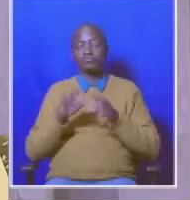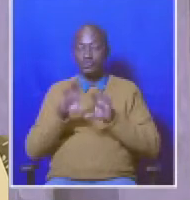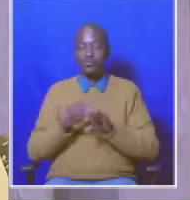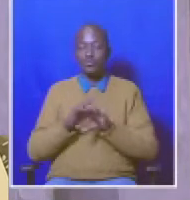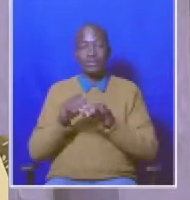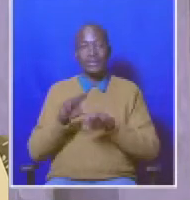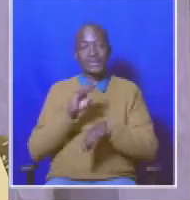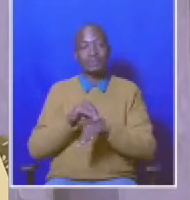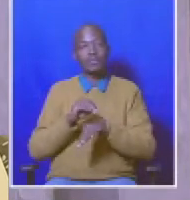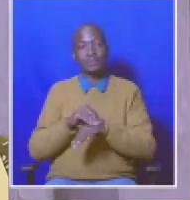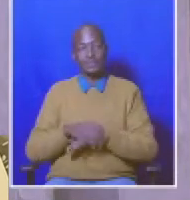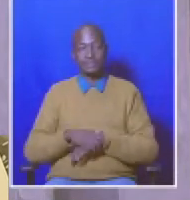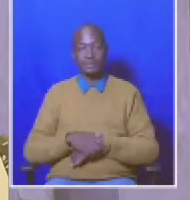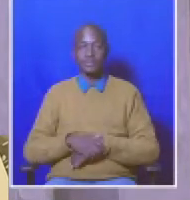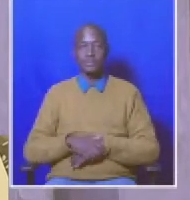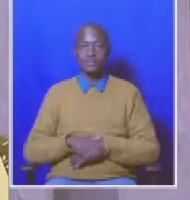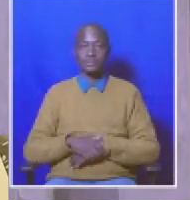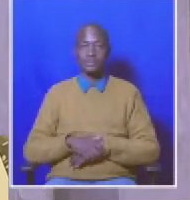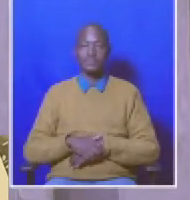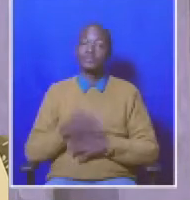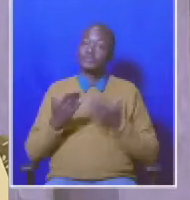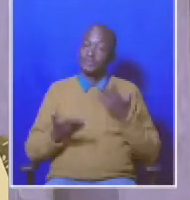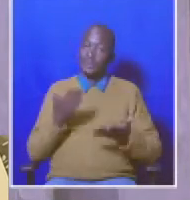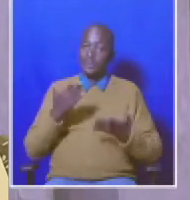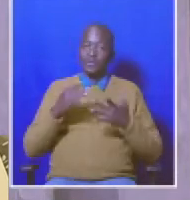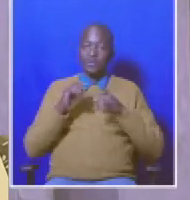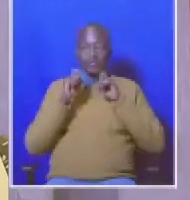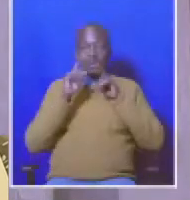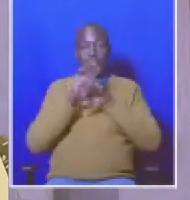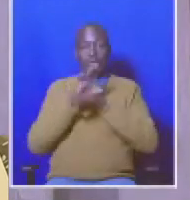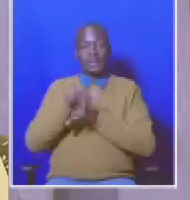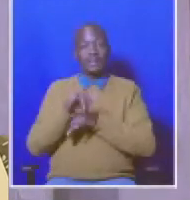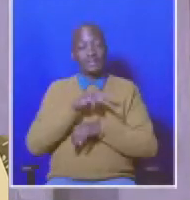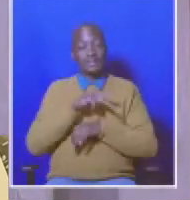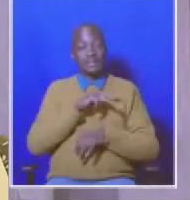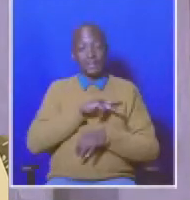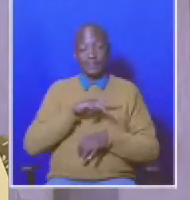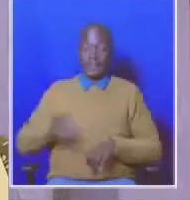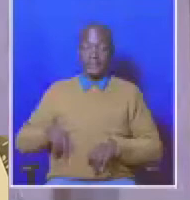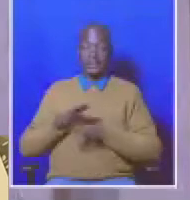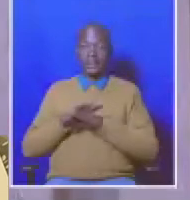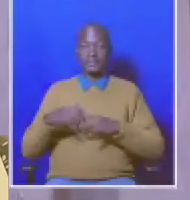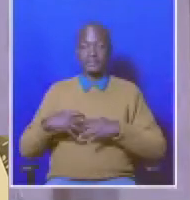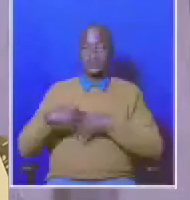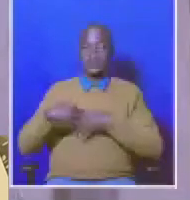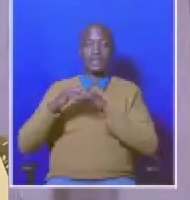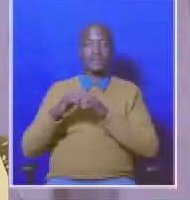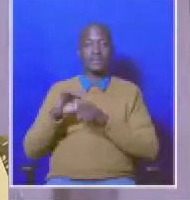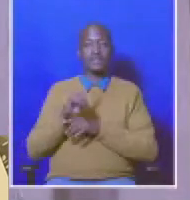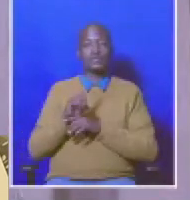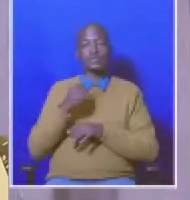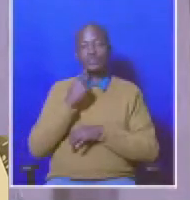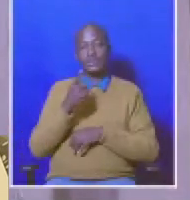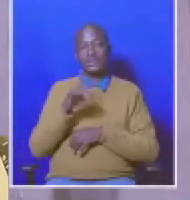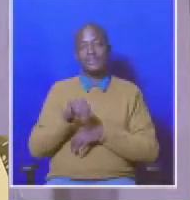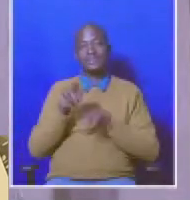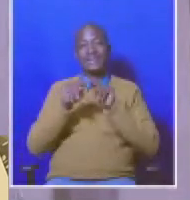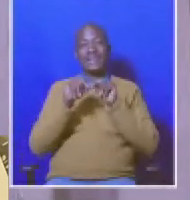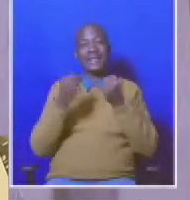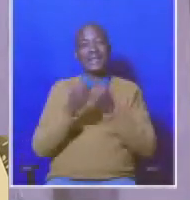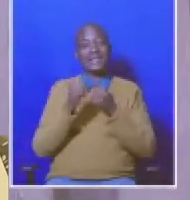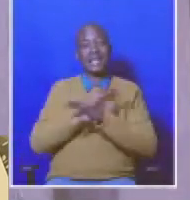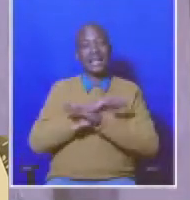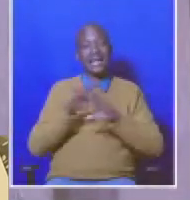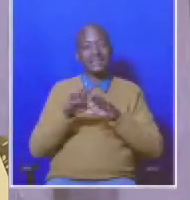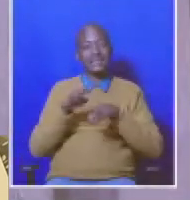problem. You may be aware that the president has established what we call the National